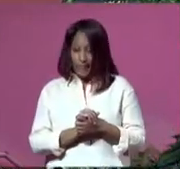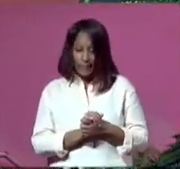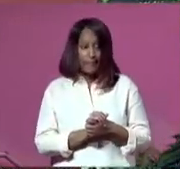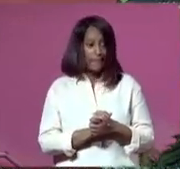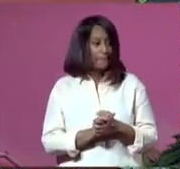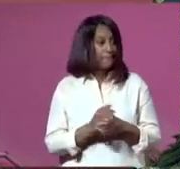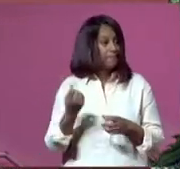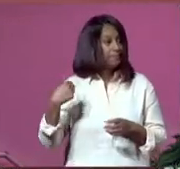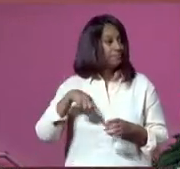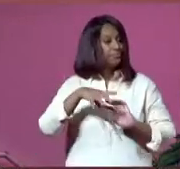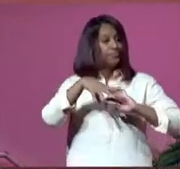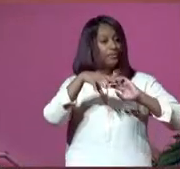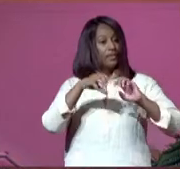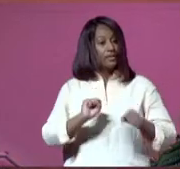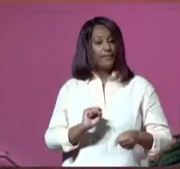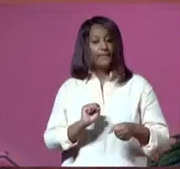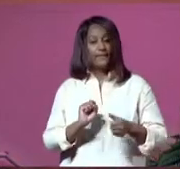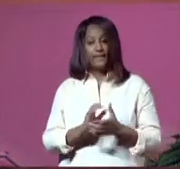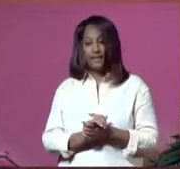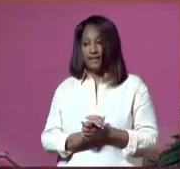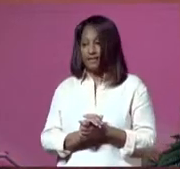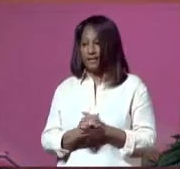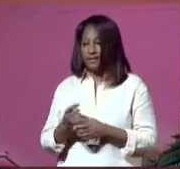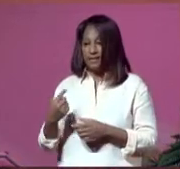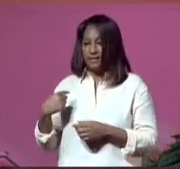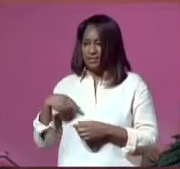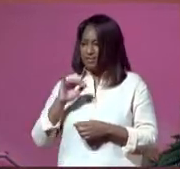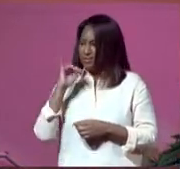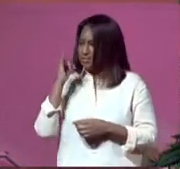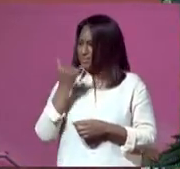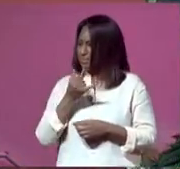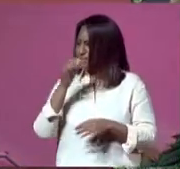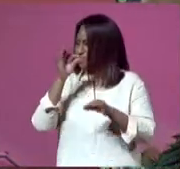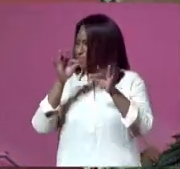We're so broken. We're